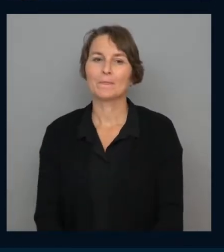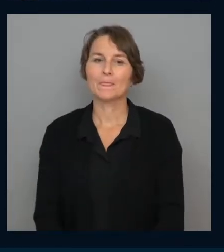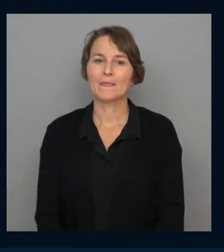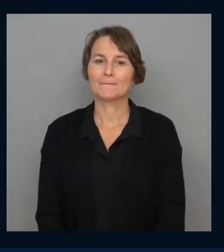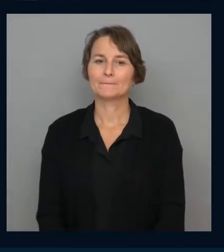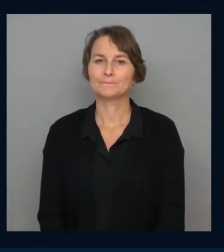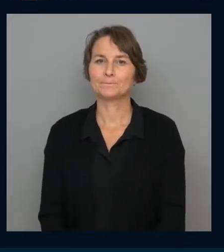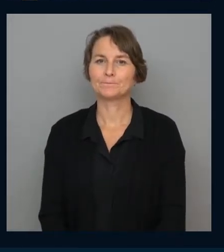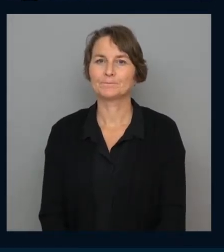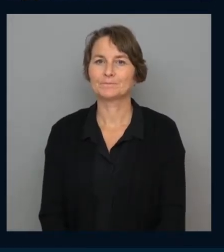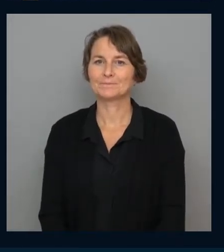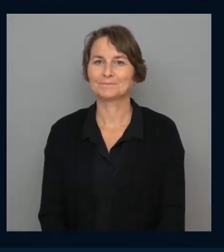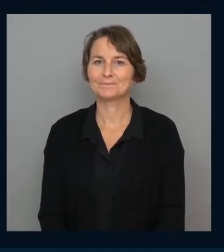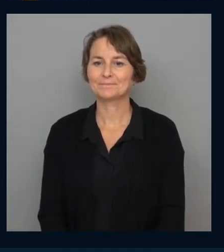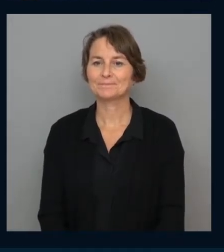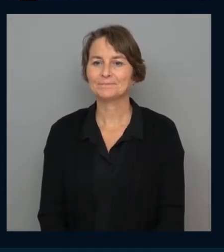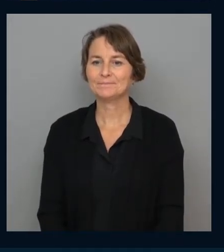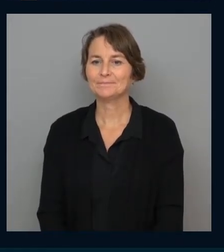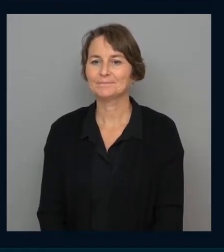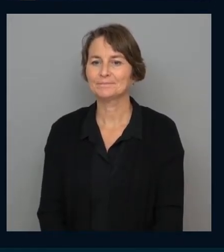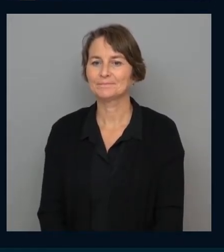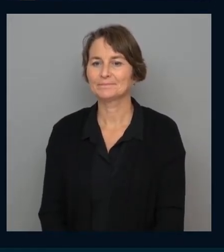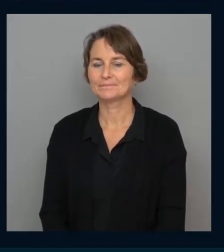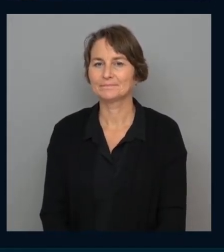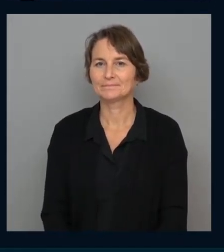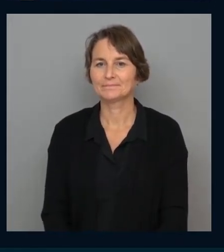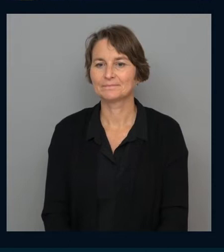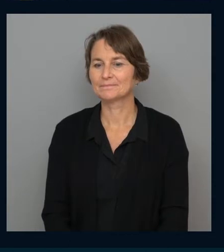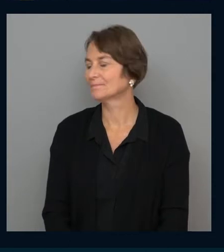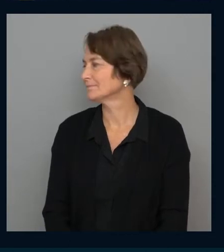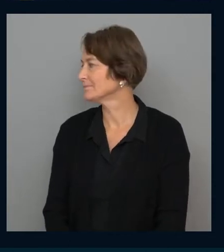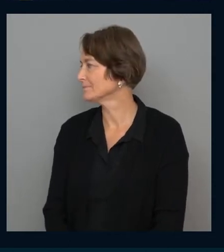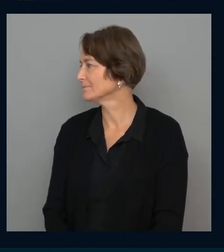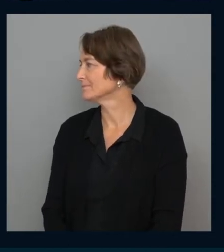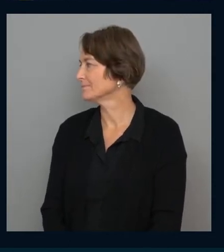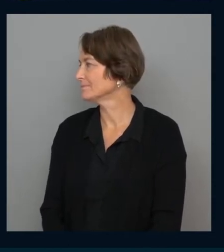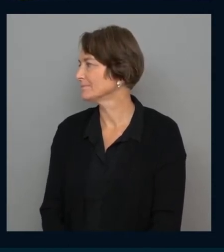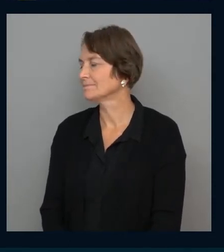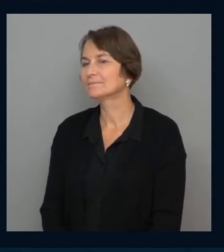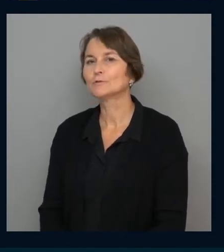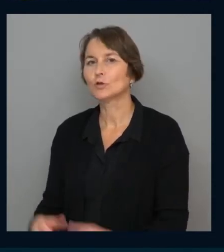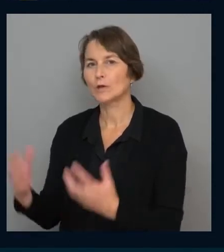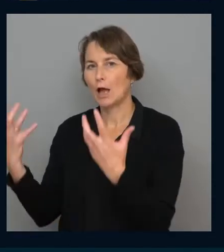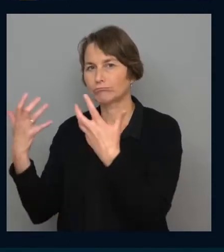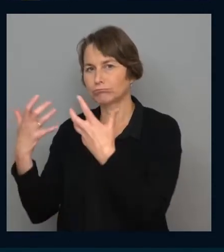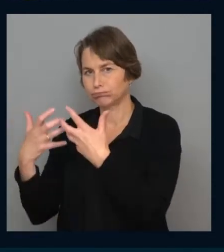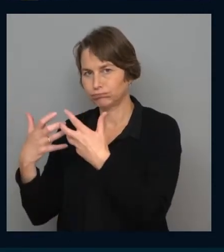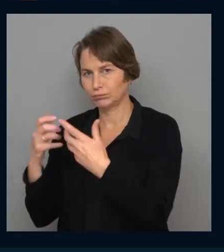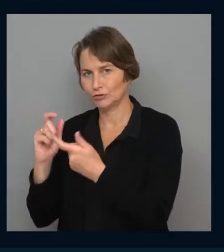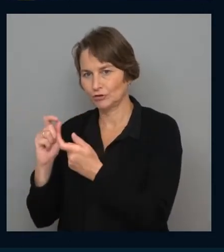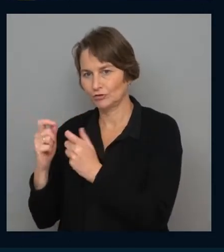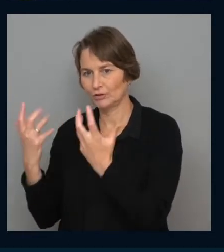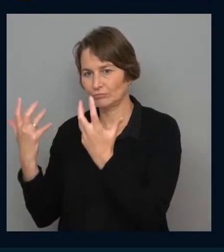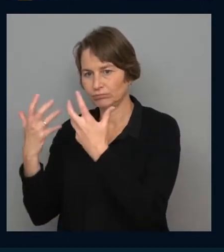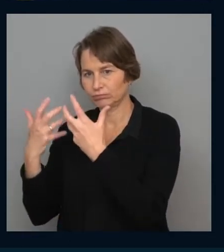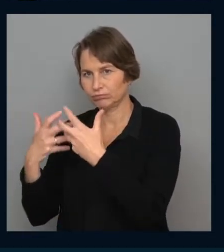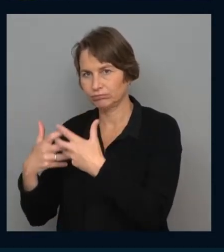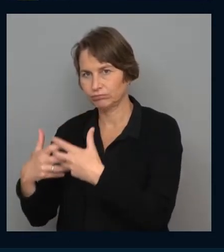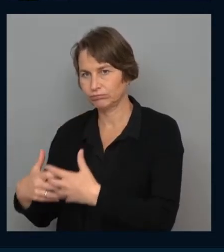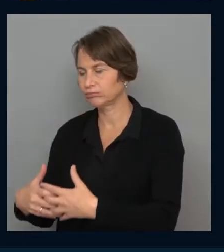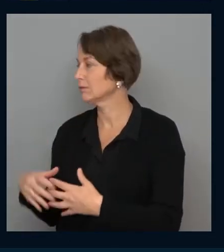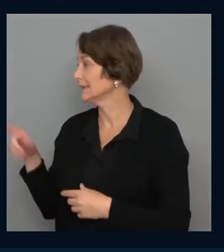I'm going to go ahead and send that across. So I'm going to sync those changes up. So we can see here on the left-hand side, we got a little